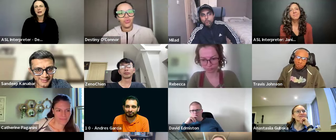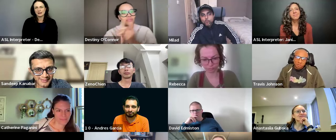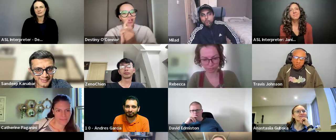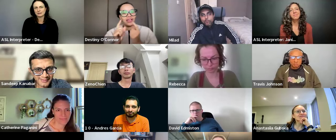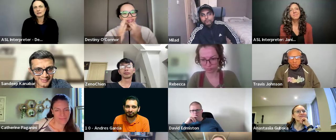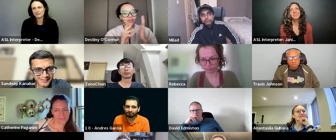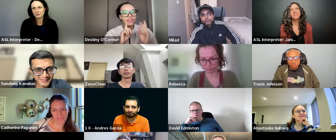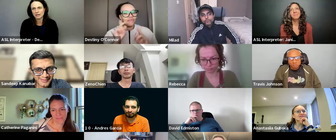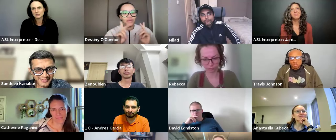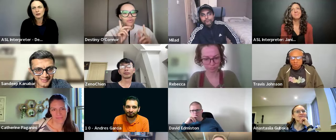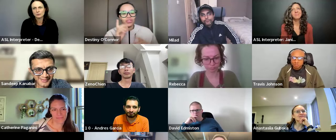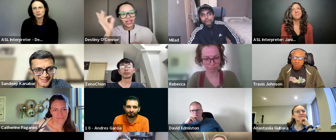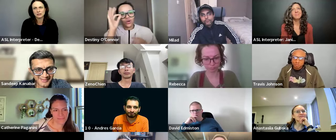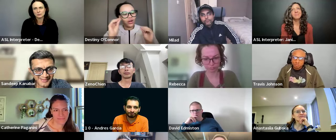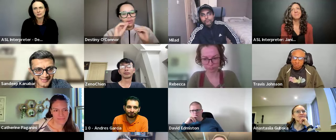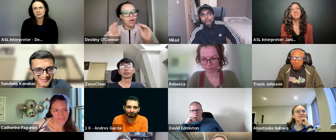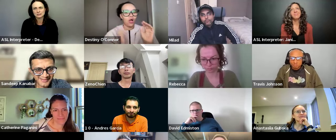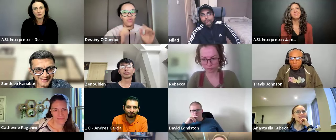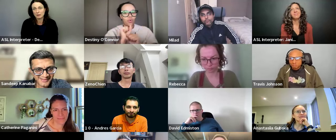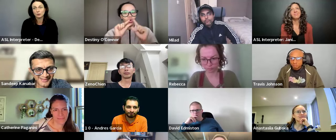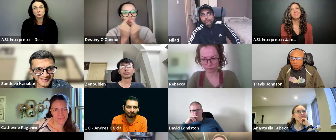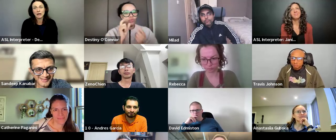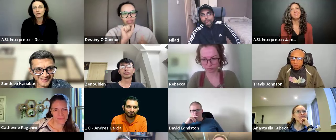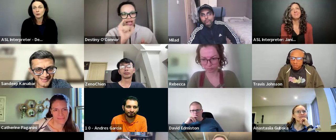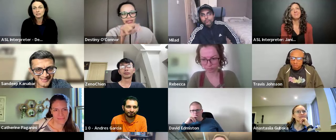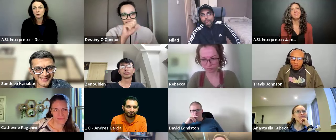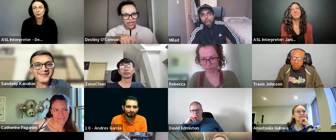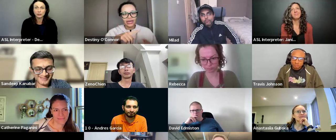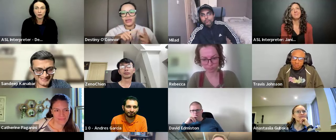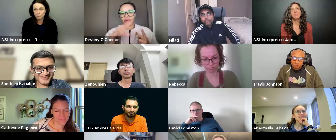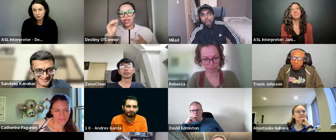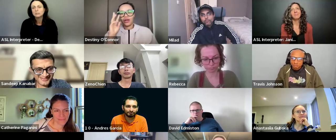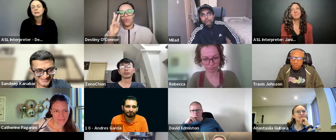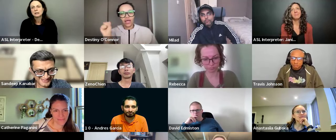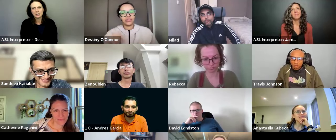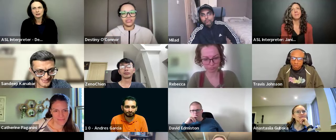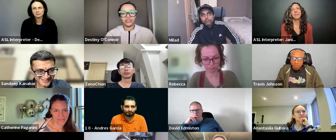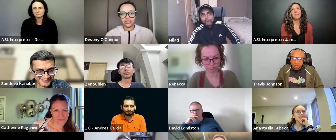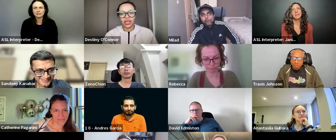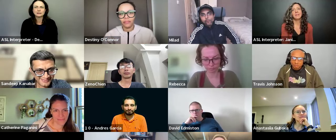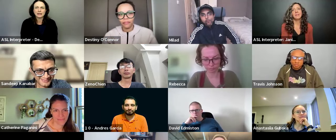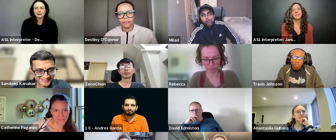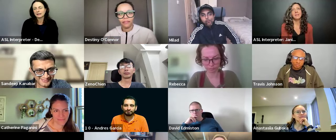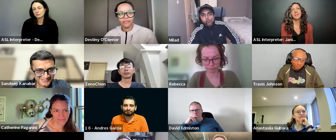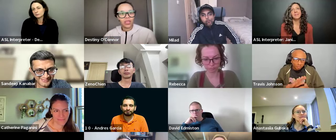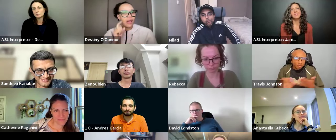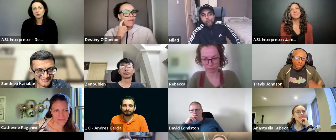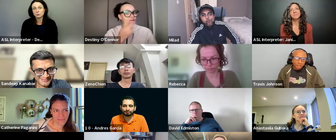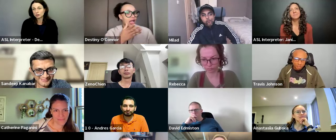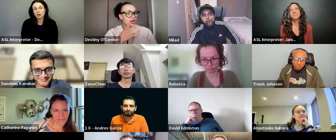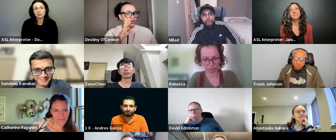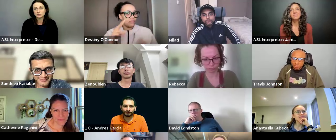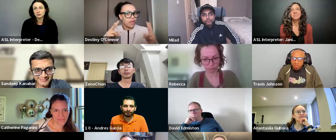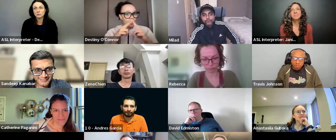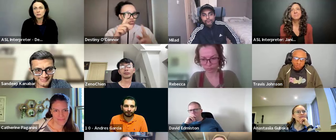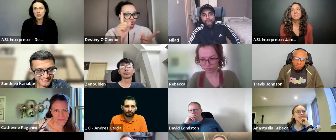group, and then they found us. So it was deaf people who had no idea about our working group. Yeah, like people